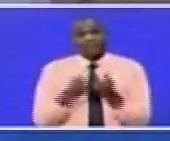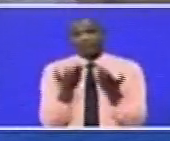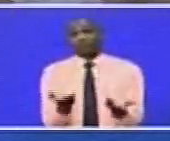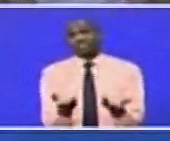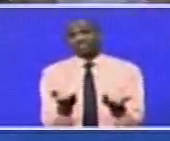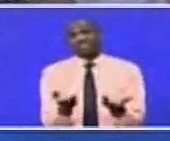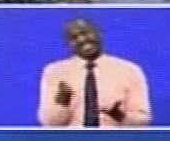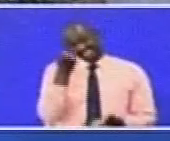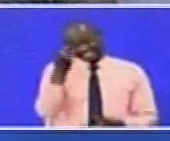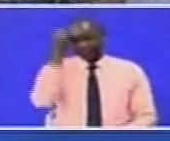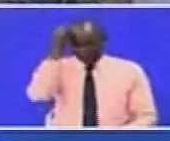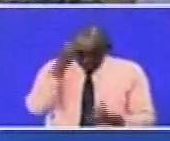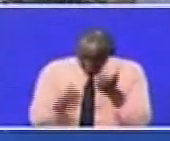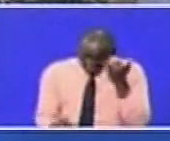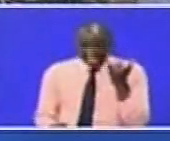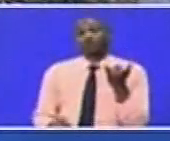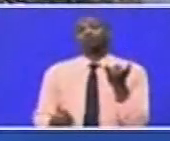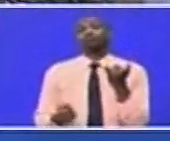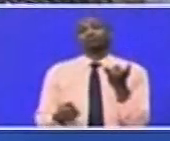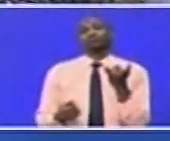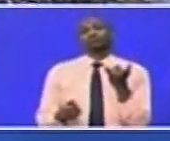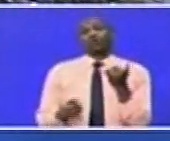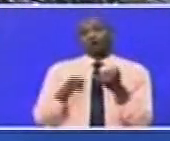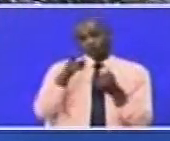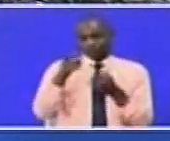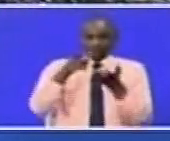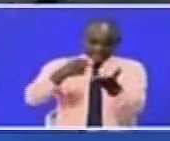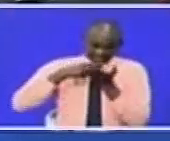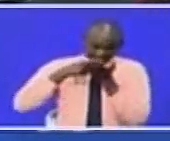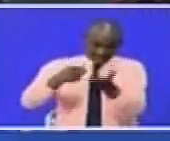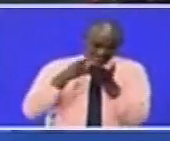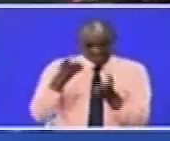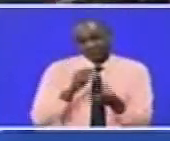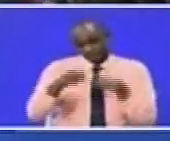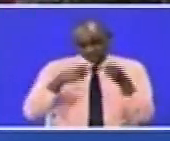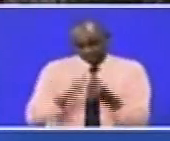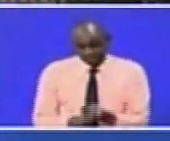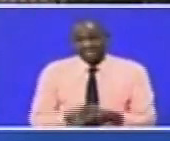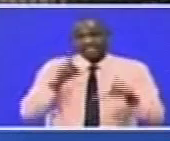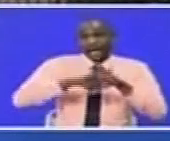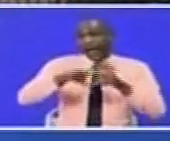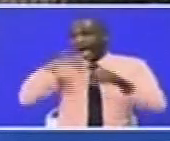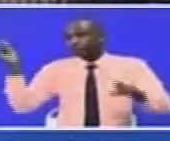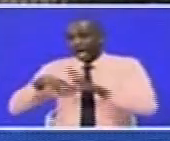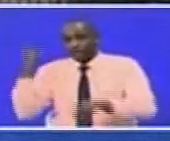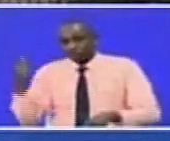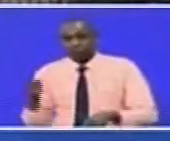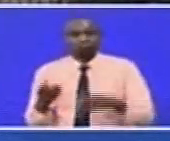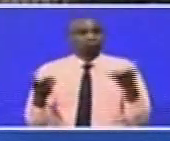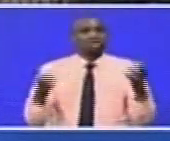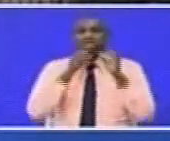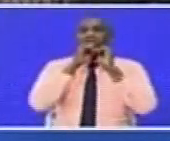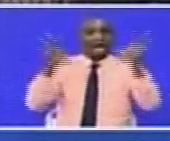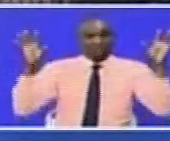as what might be the final nail in the coffin of the mediation process. When they came out, there was no white